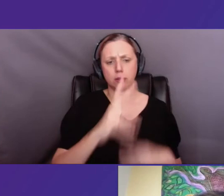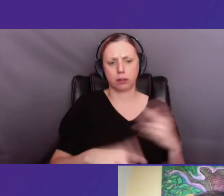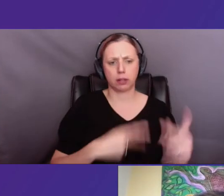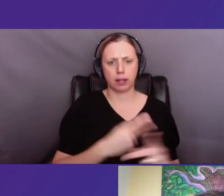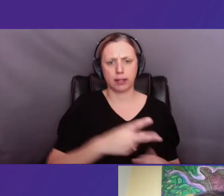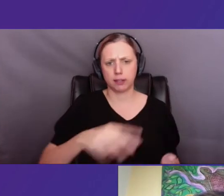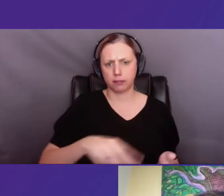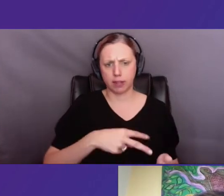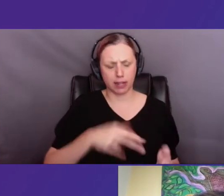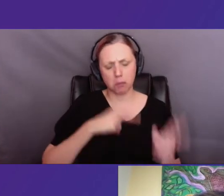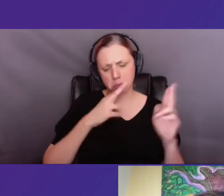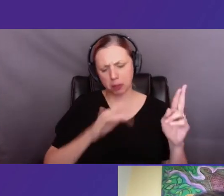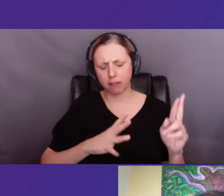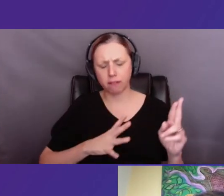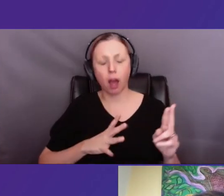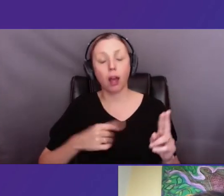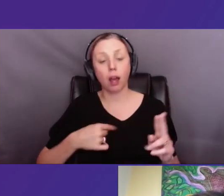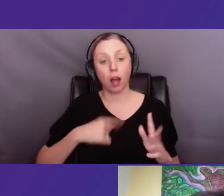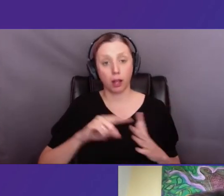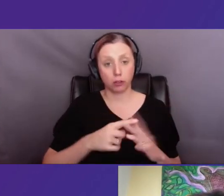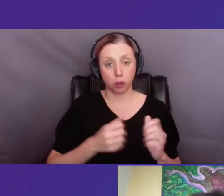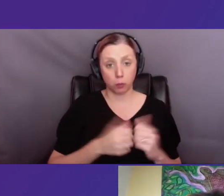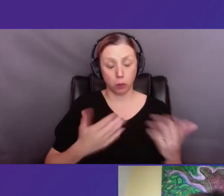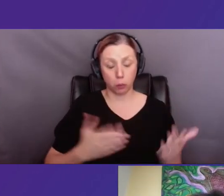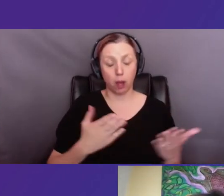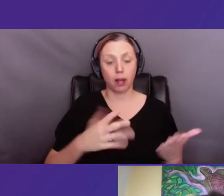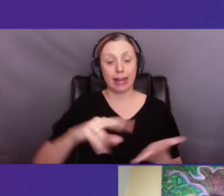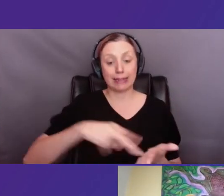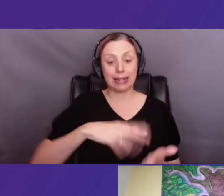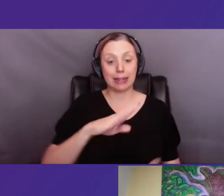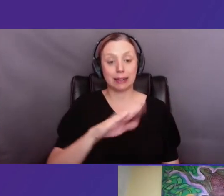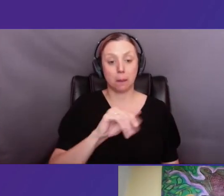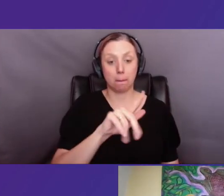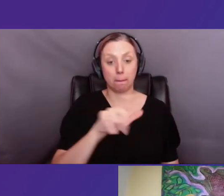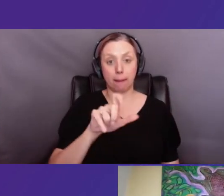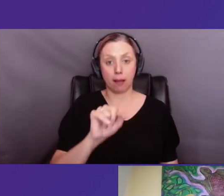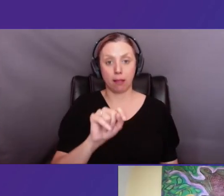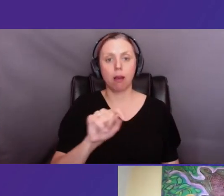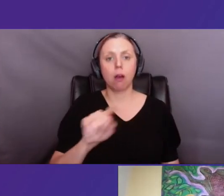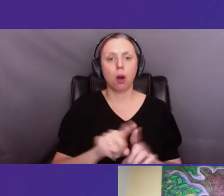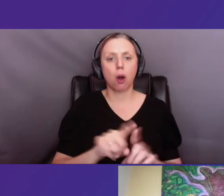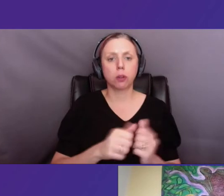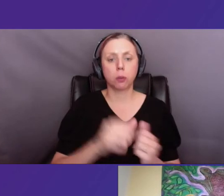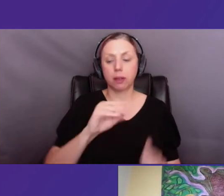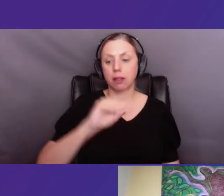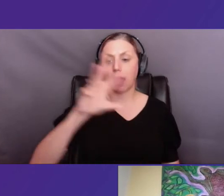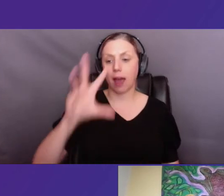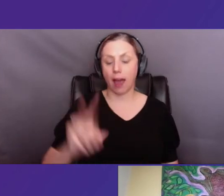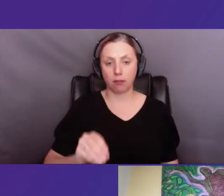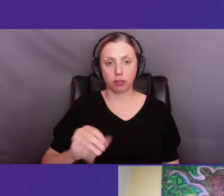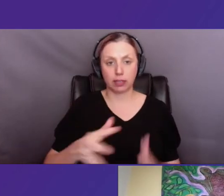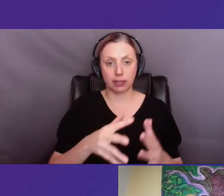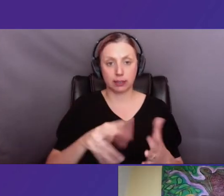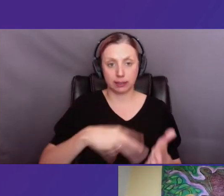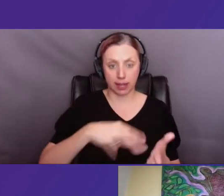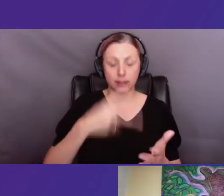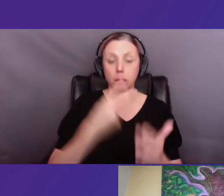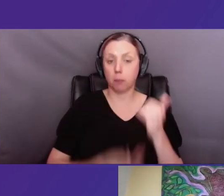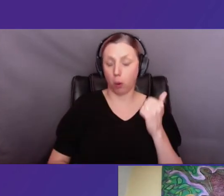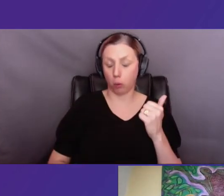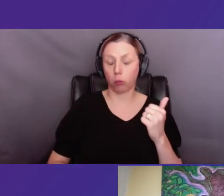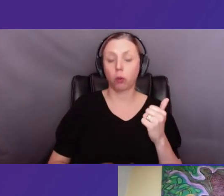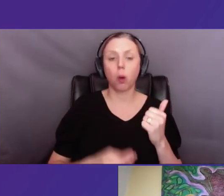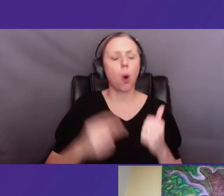I started out with ballet, but also African dance. And it was